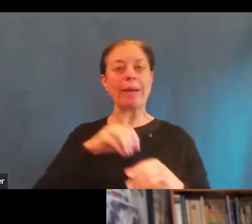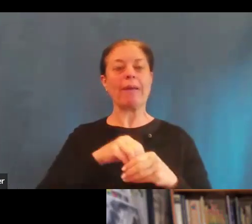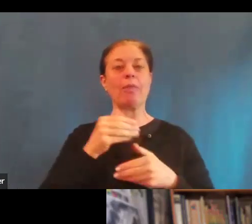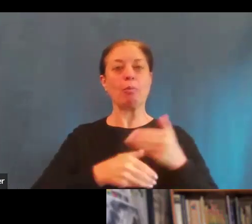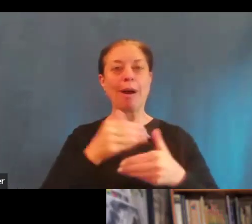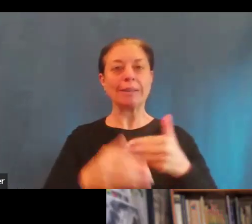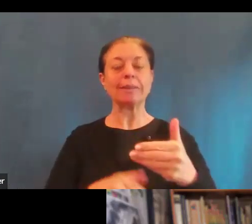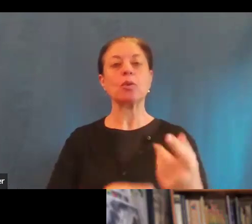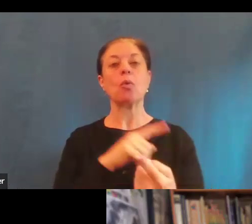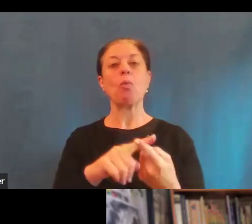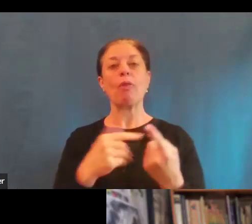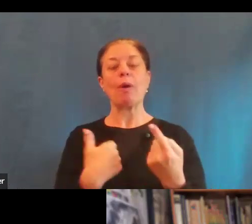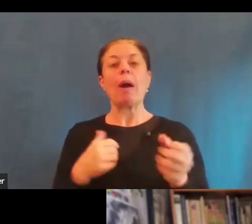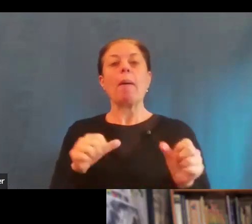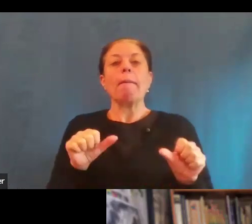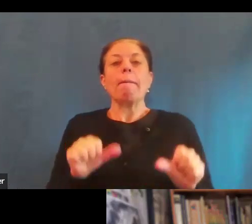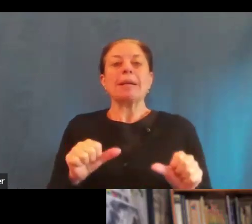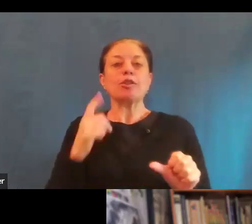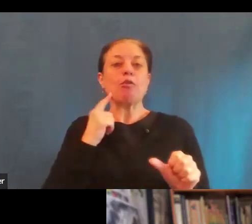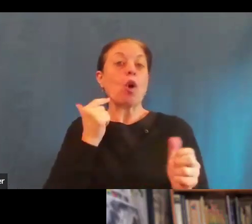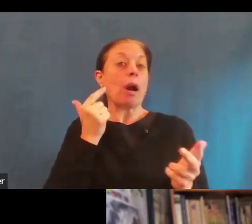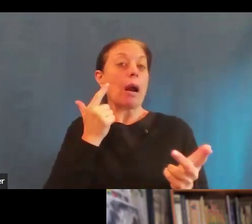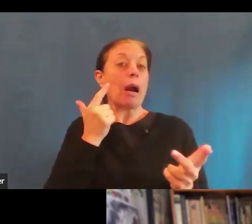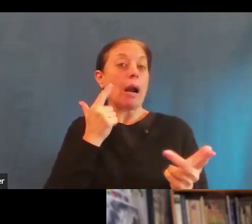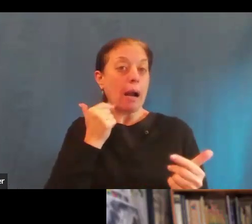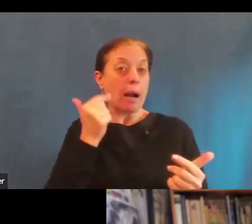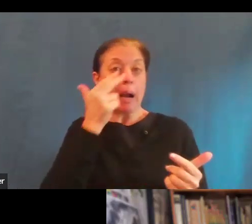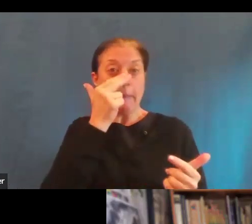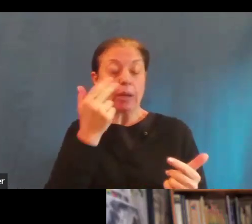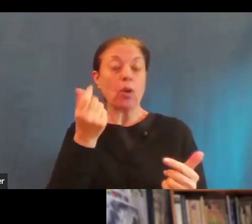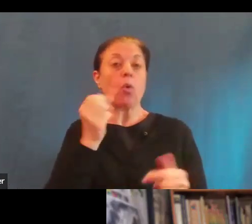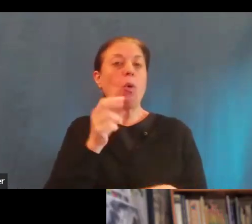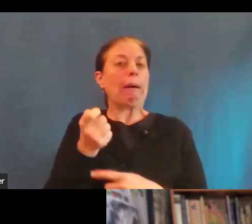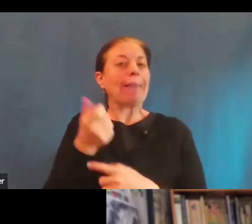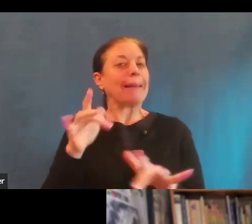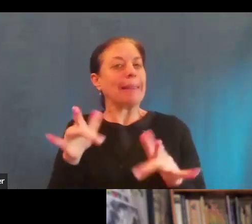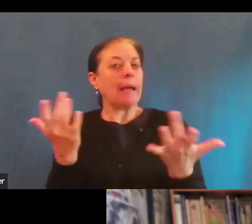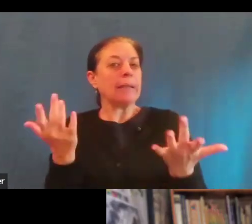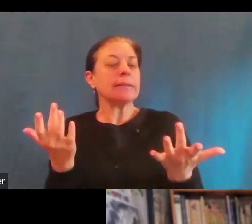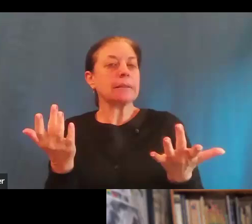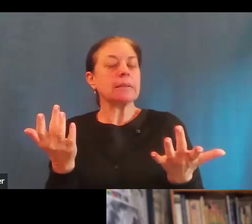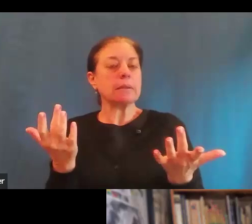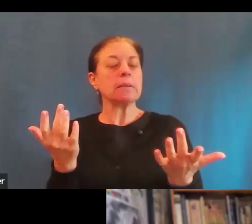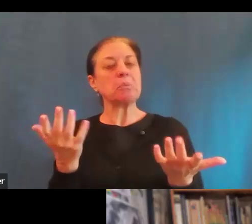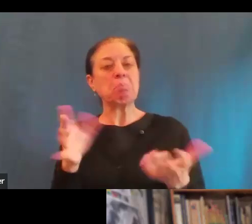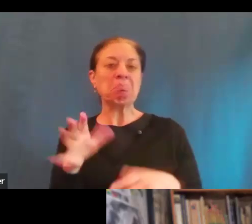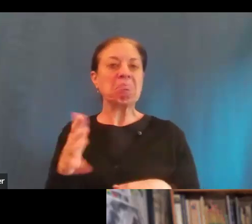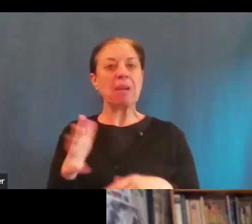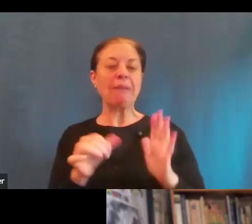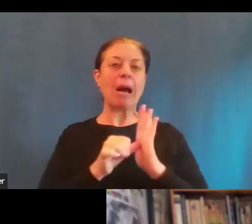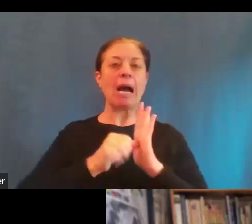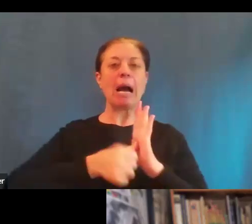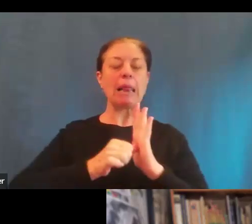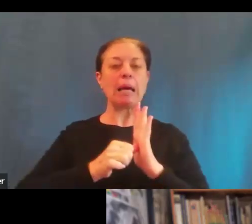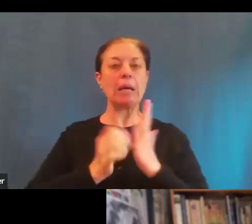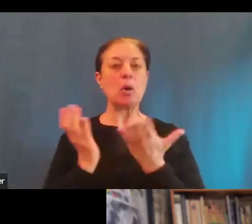where there was potential for comedy or there's sort of a little lightness to kind of highlight that, to